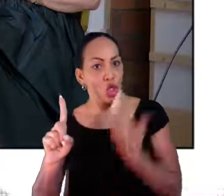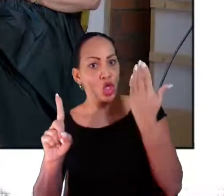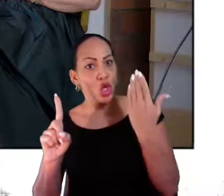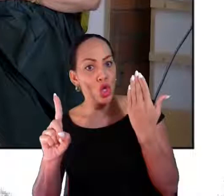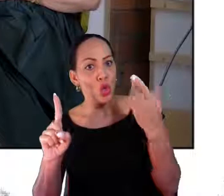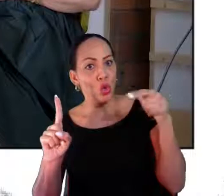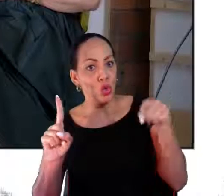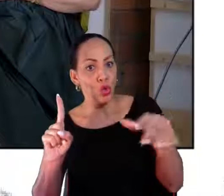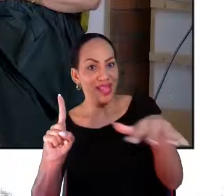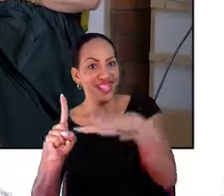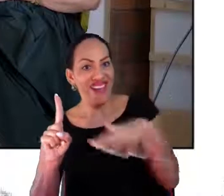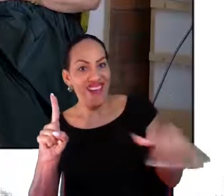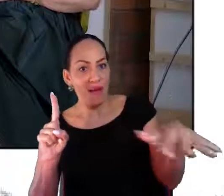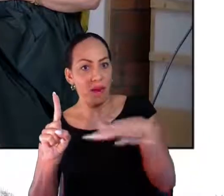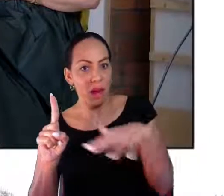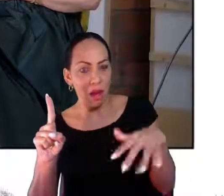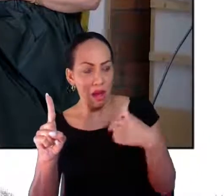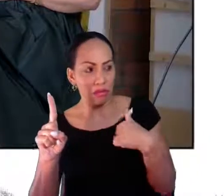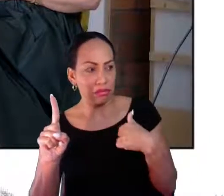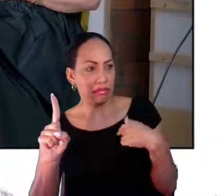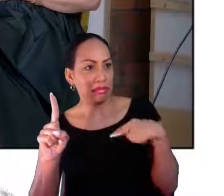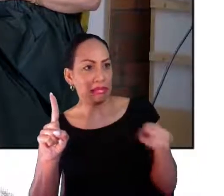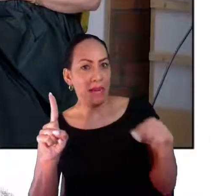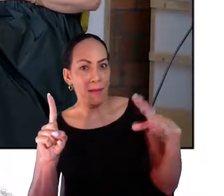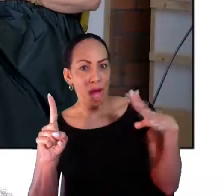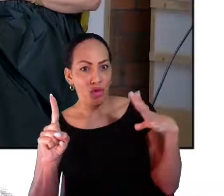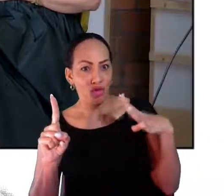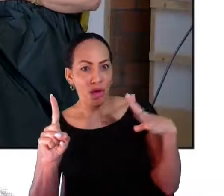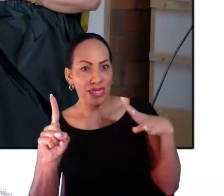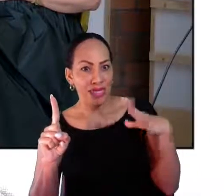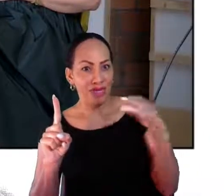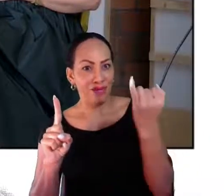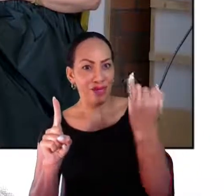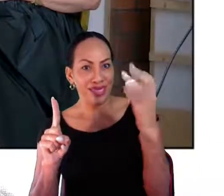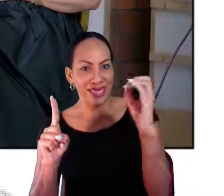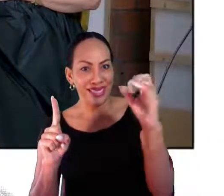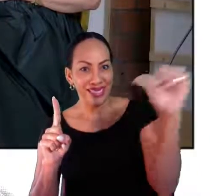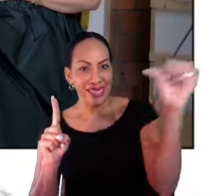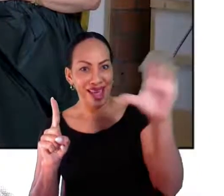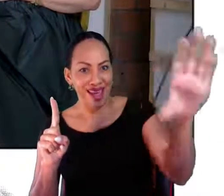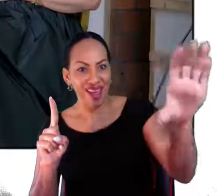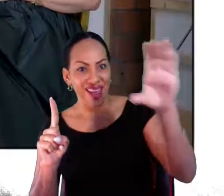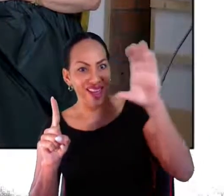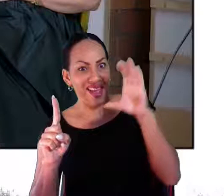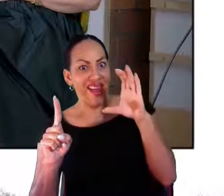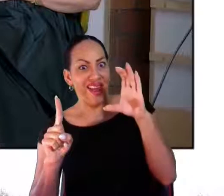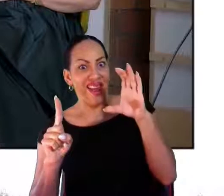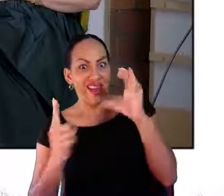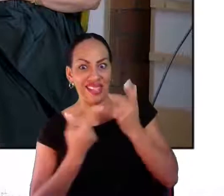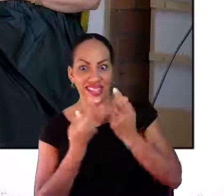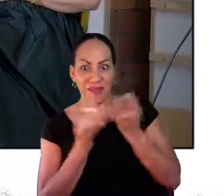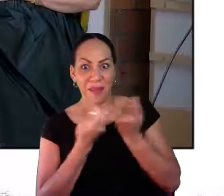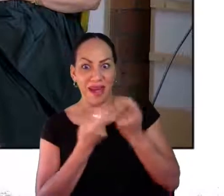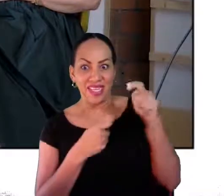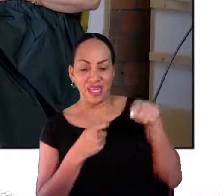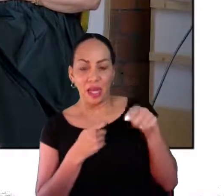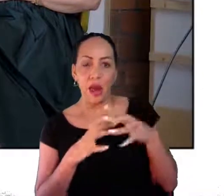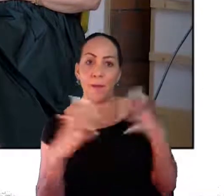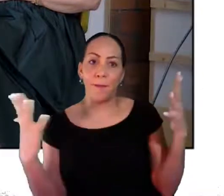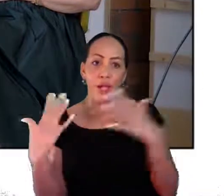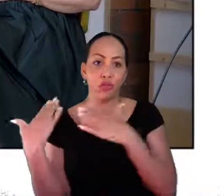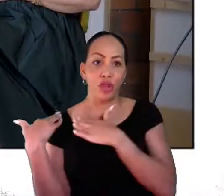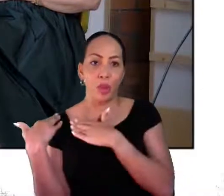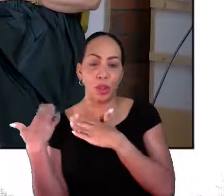field, are you going to be ready for that level of funding and that level of responsibility that comes with that funding and things as well? And it got me to questioning kind